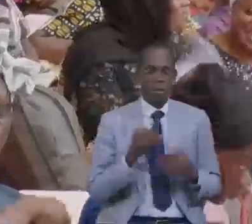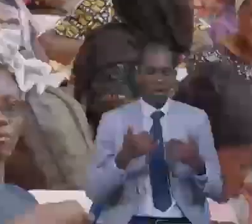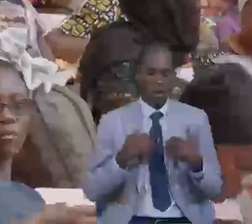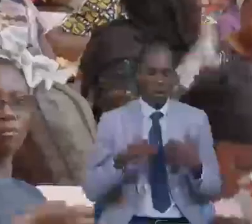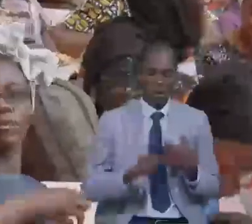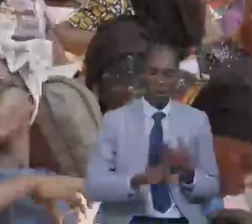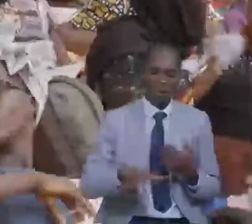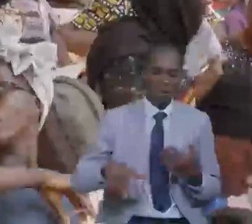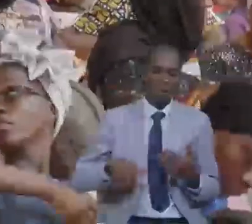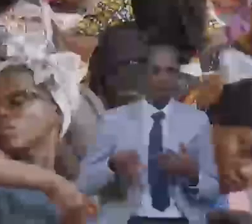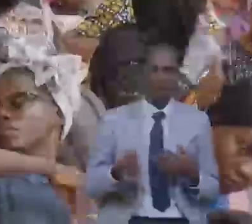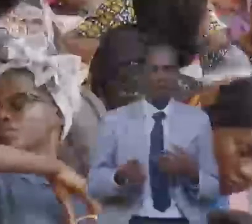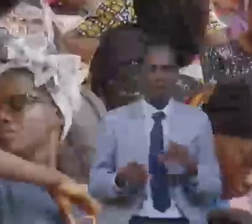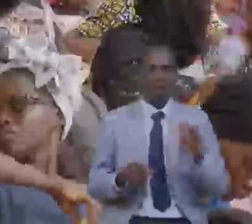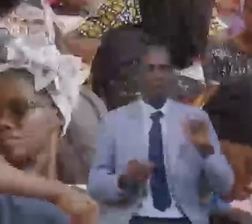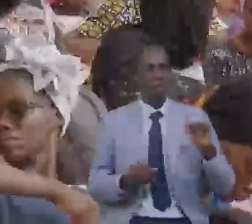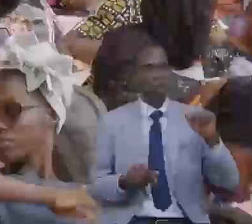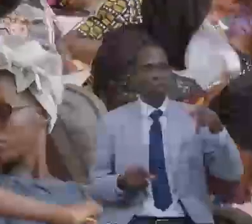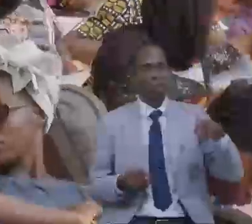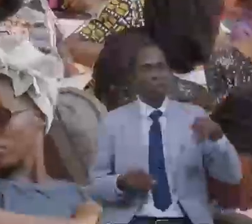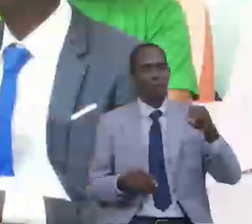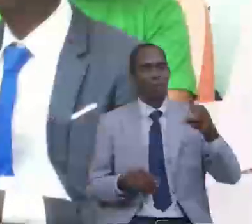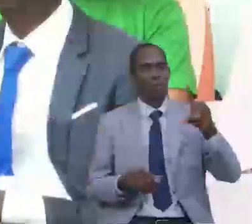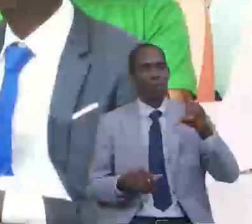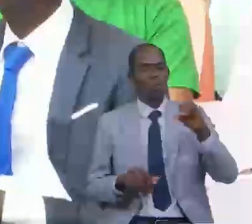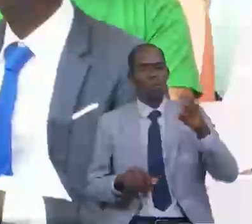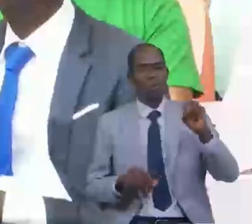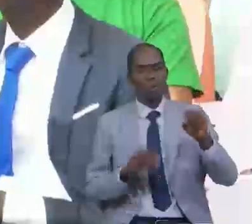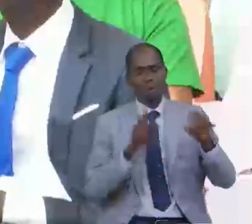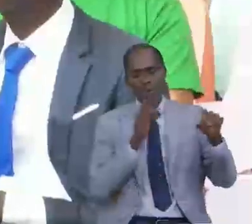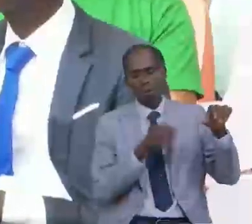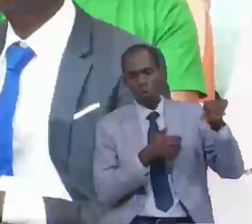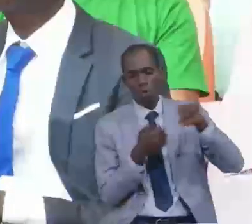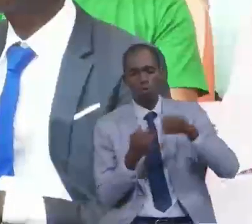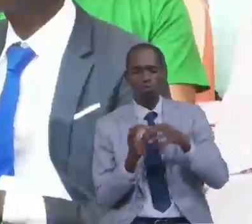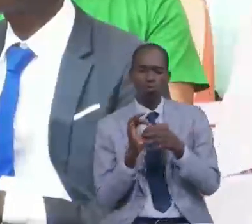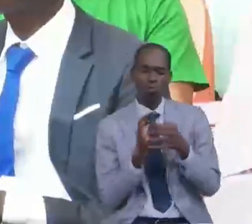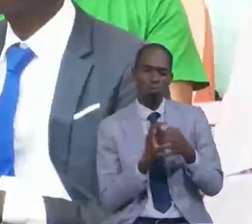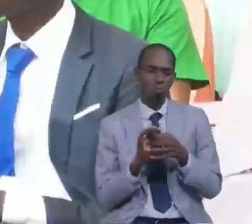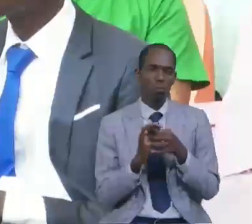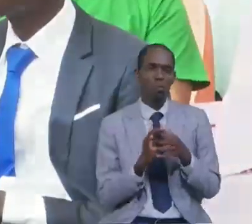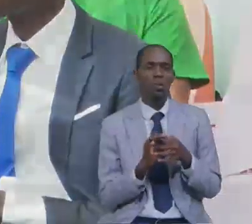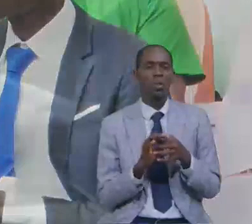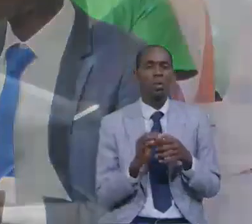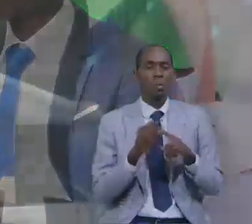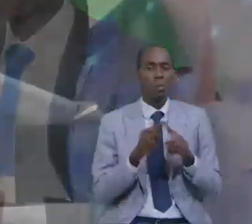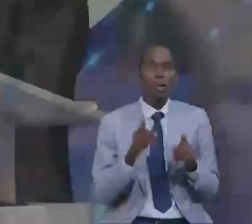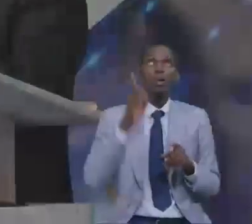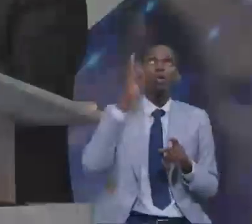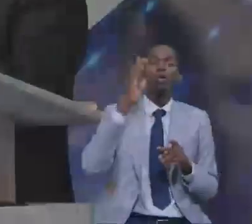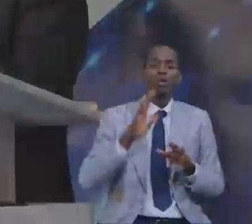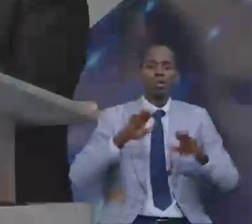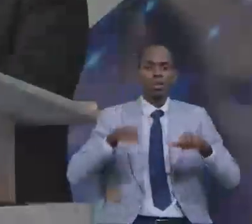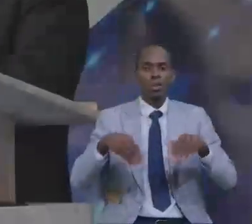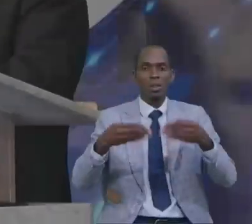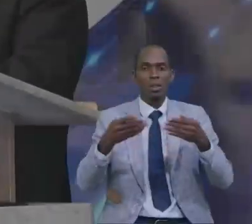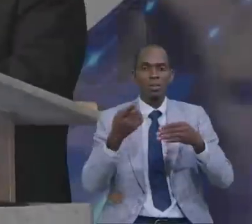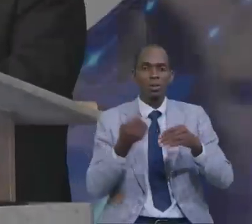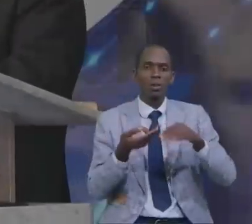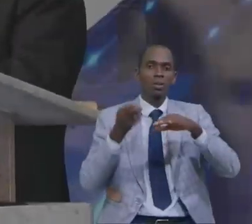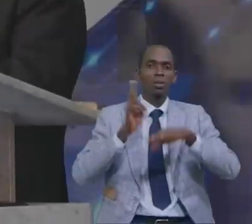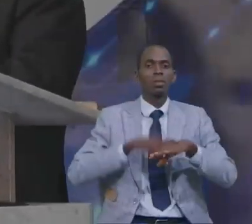gave the increase. See, calling the lawless out